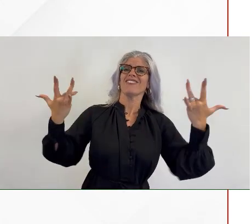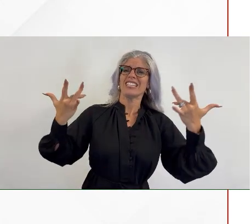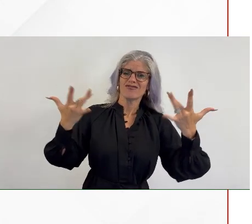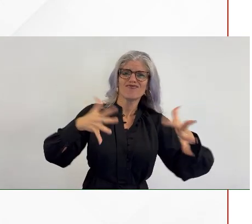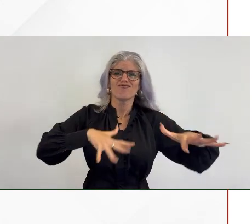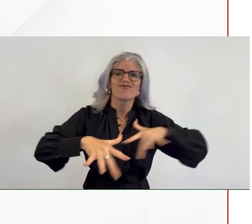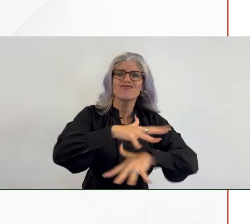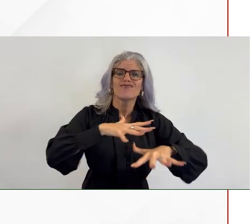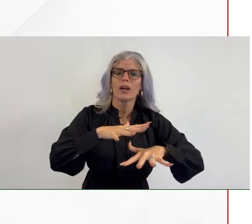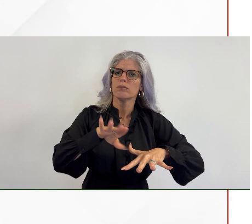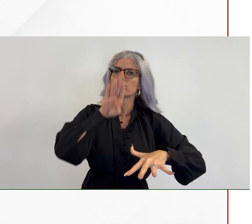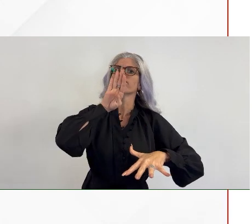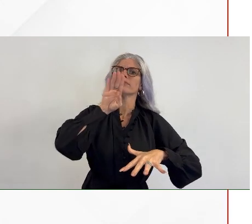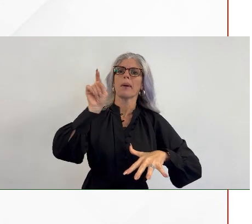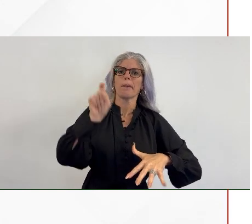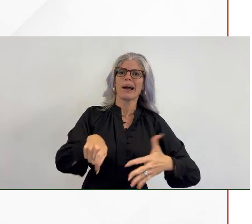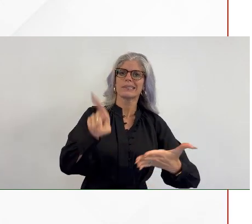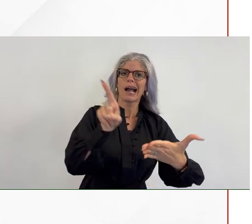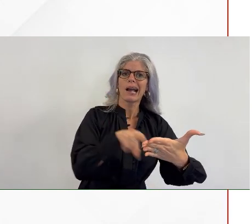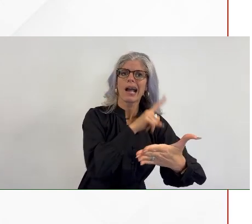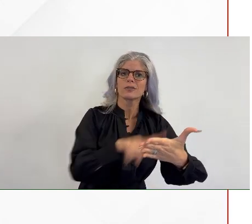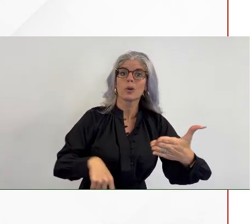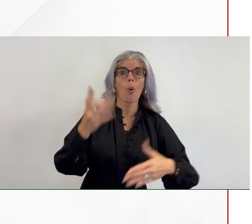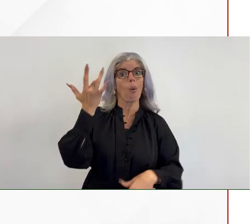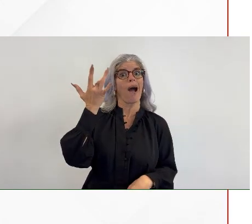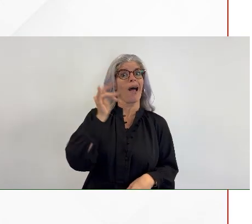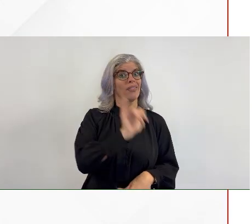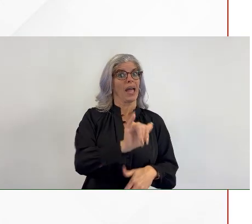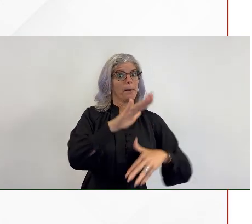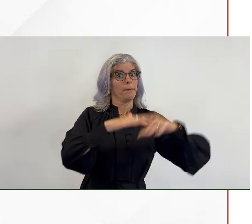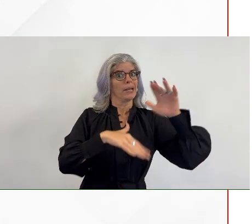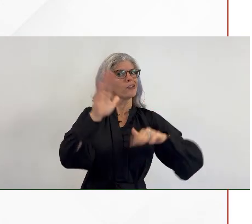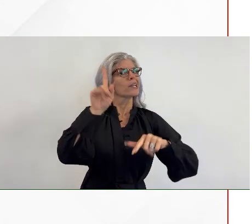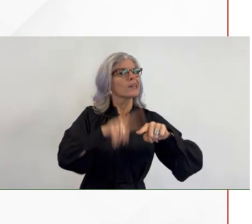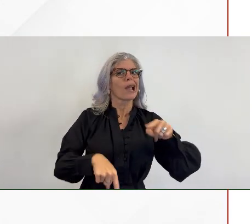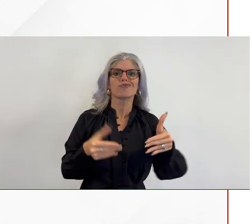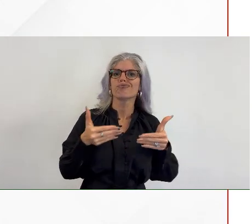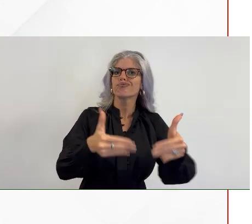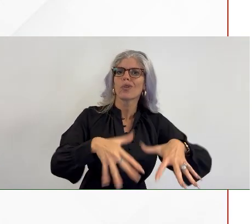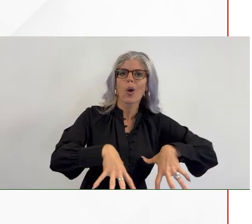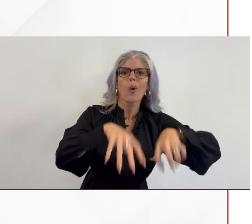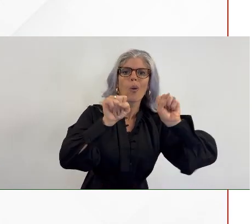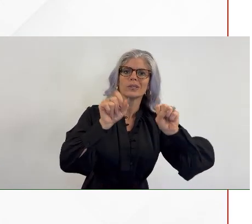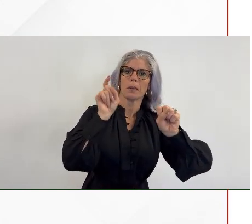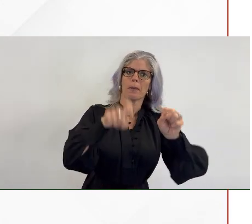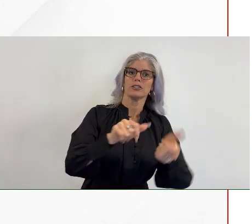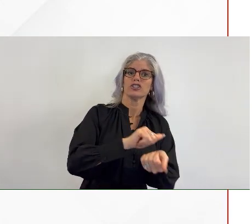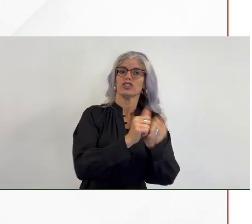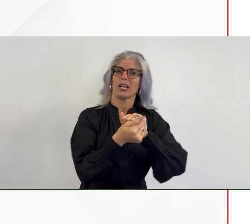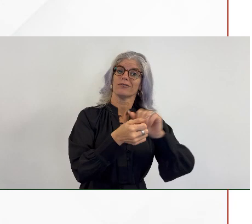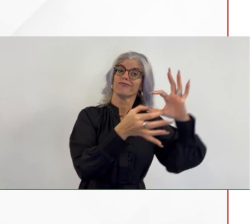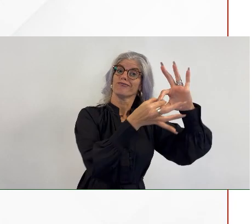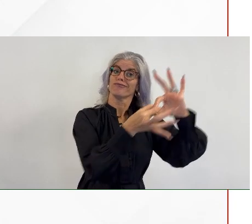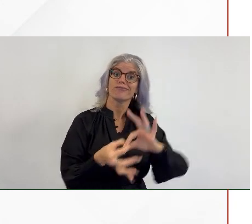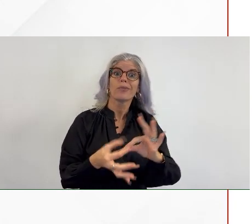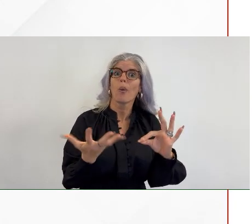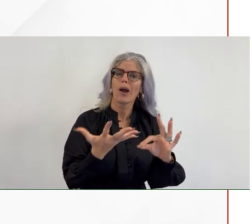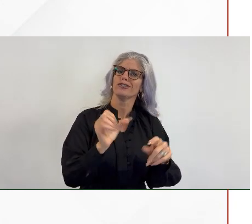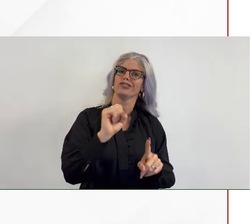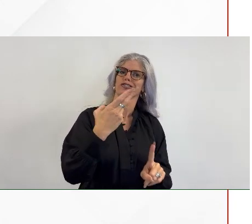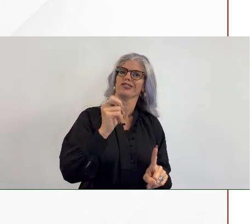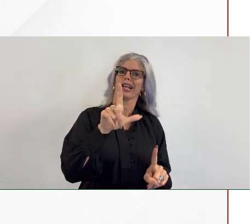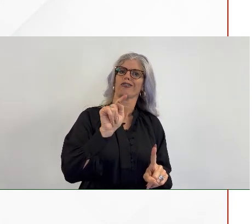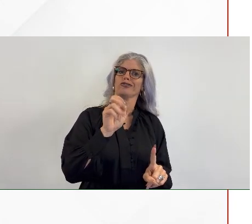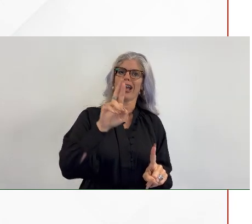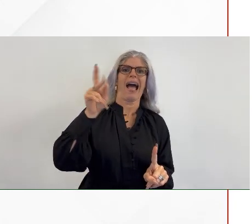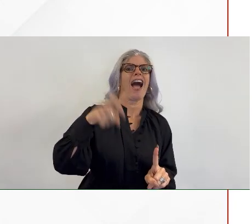by the legally responsible government entity. When this occurs, FEMA provides PA funding through that government entity